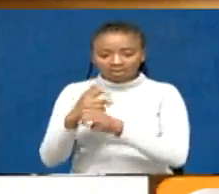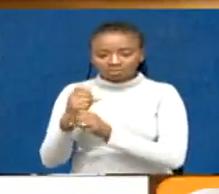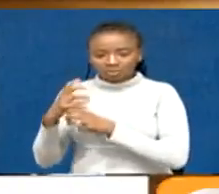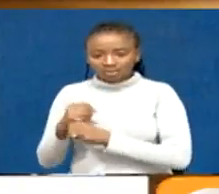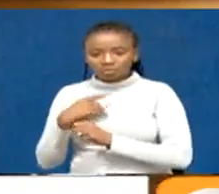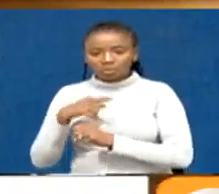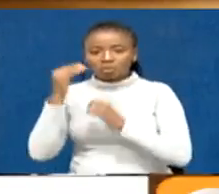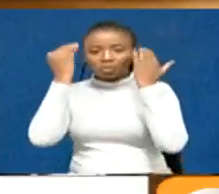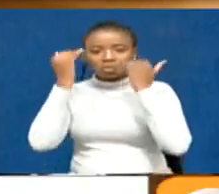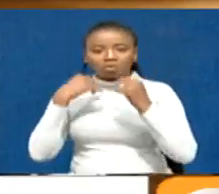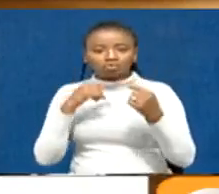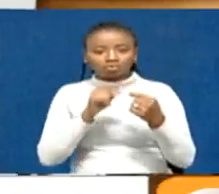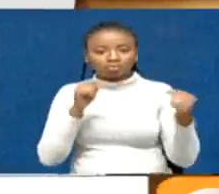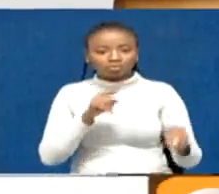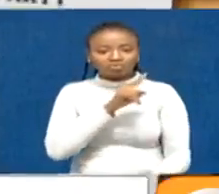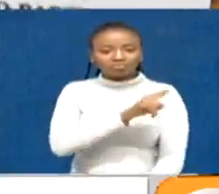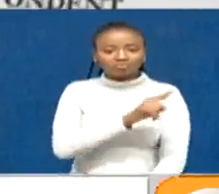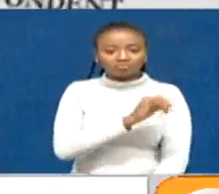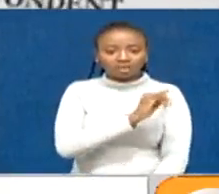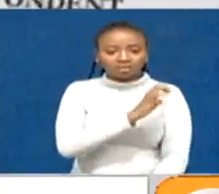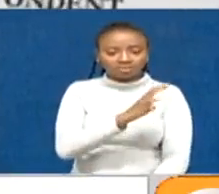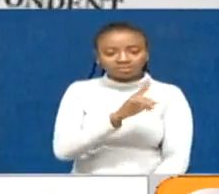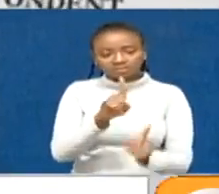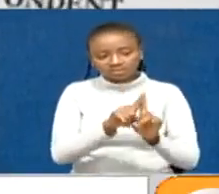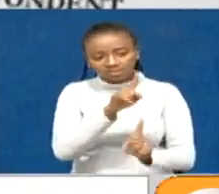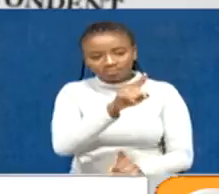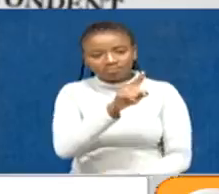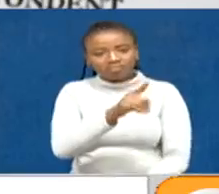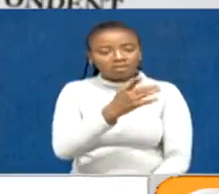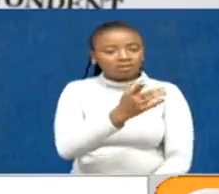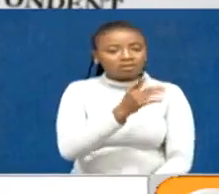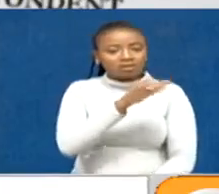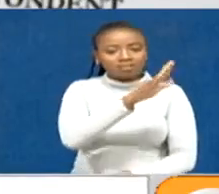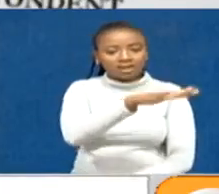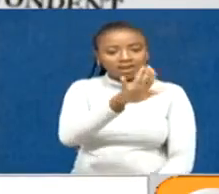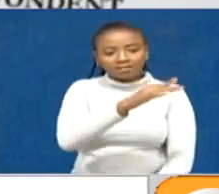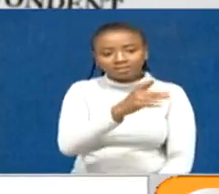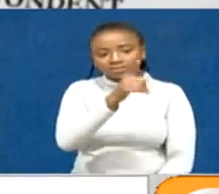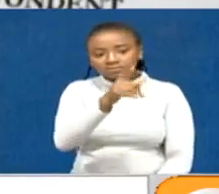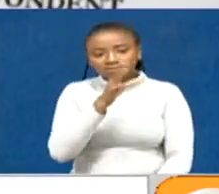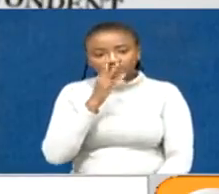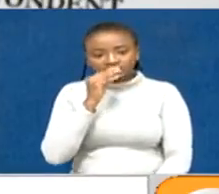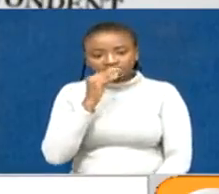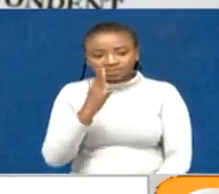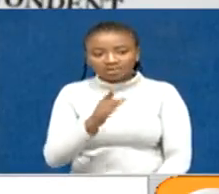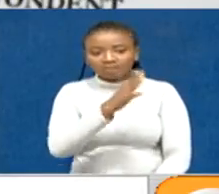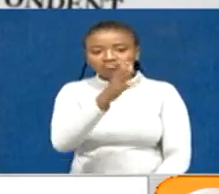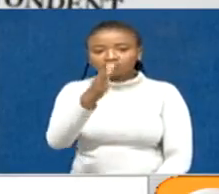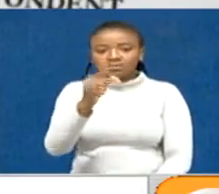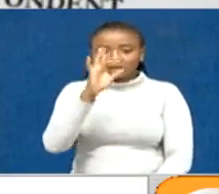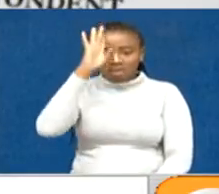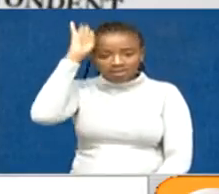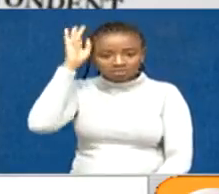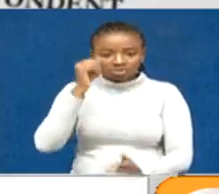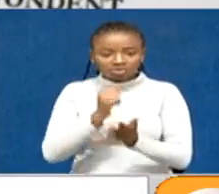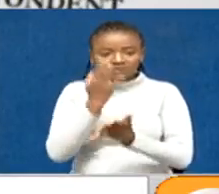have moved to court suing the polls body alongside the National Assembly, its Speaker Justin Muturi, and the Office of the Attorney General